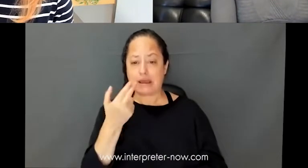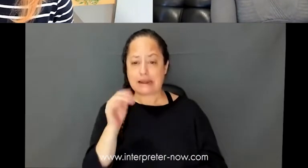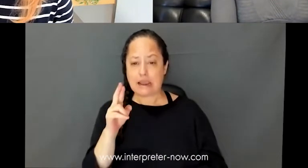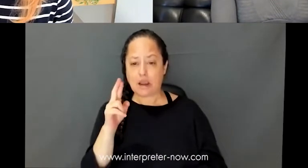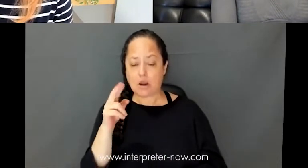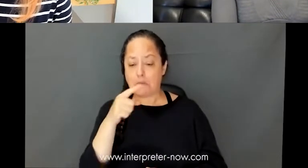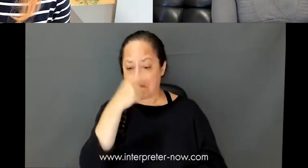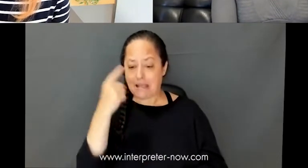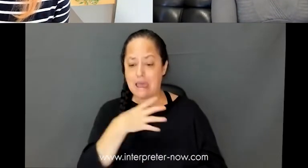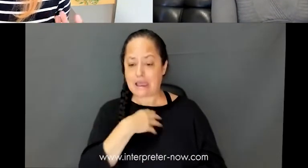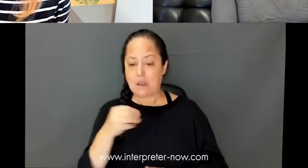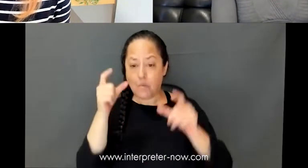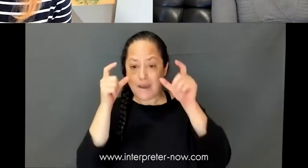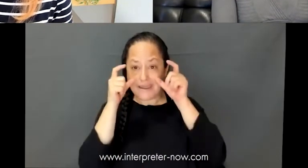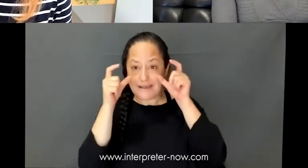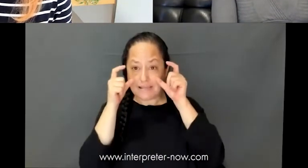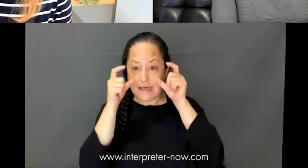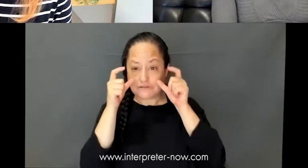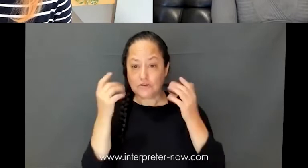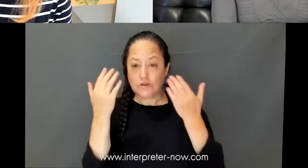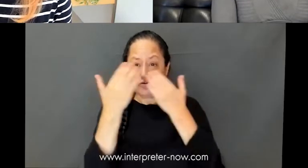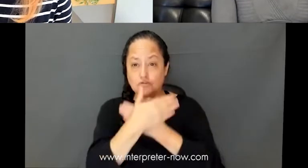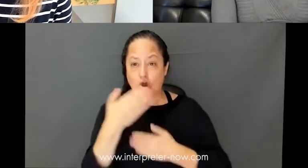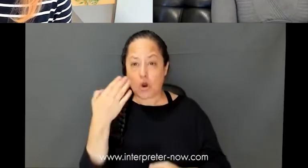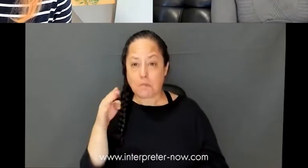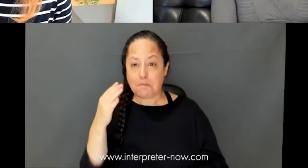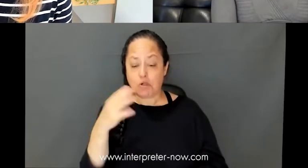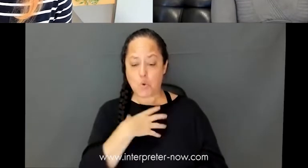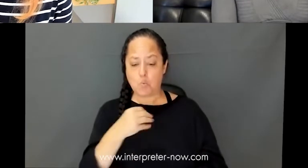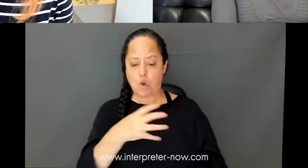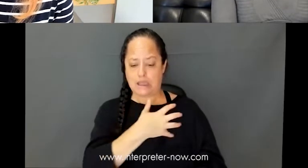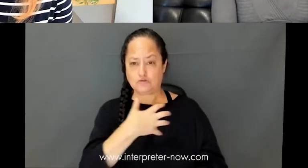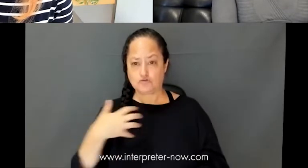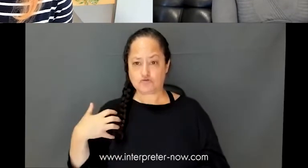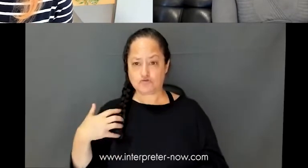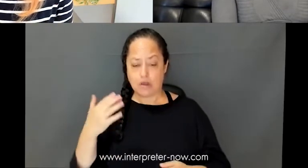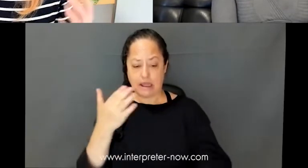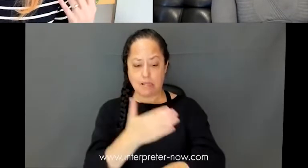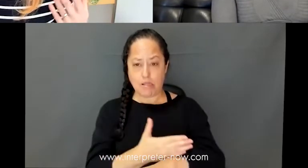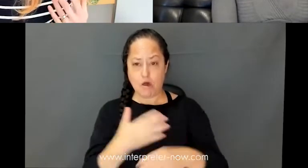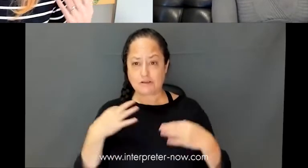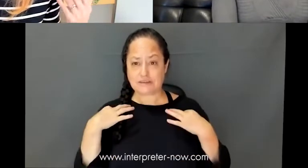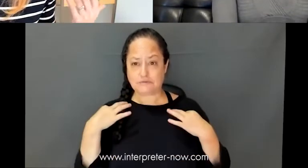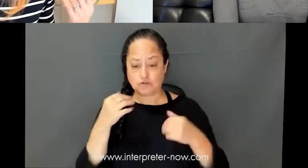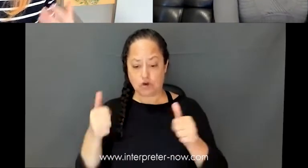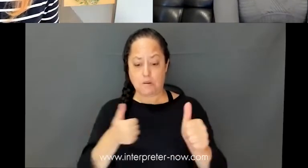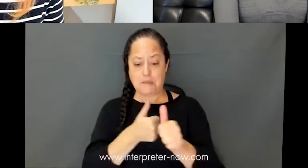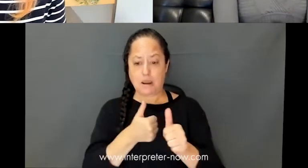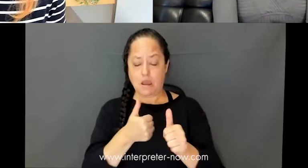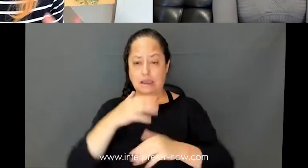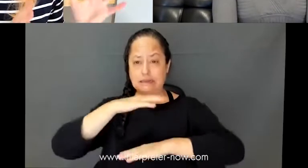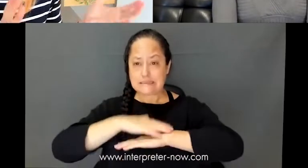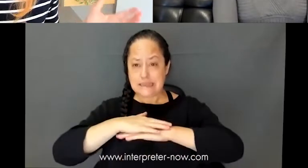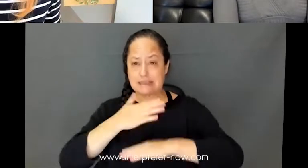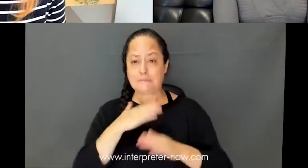and white glasses, and a dark blue and white striped long sleeve shirt. And behind me is a desk with my